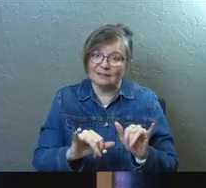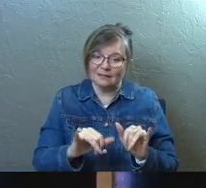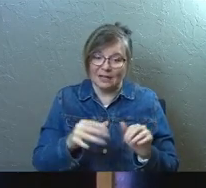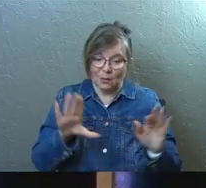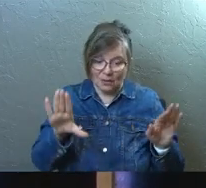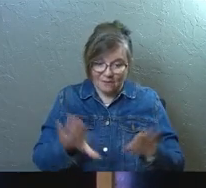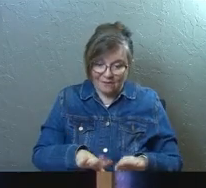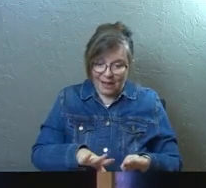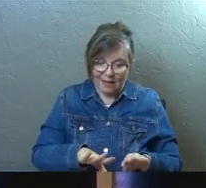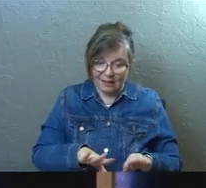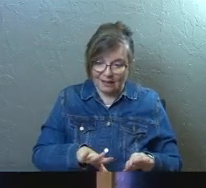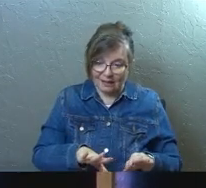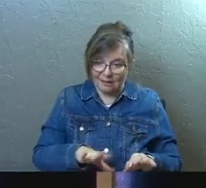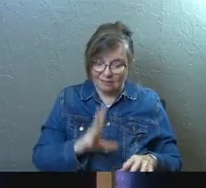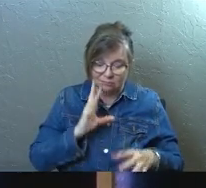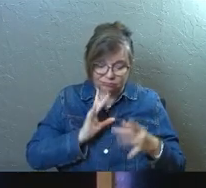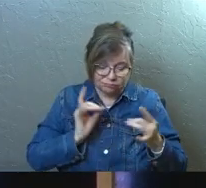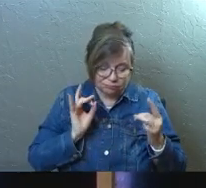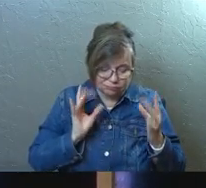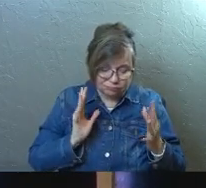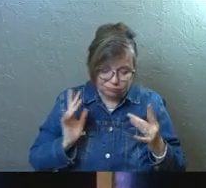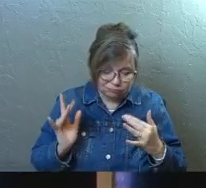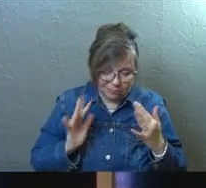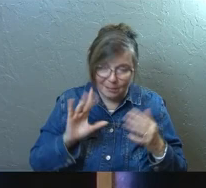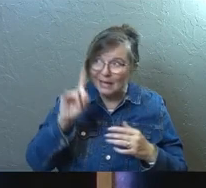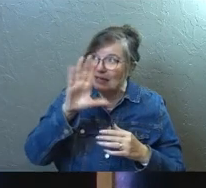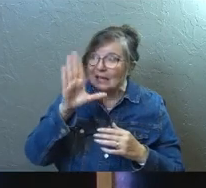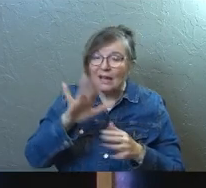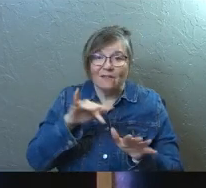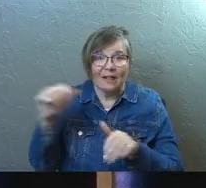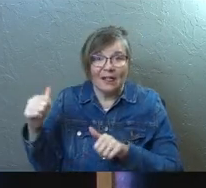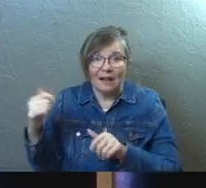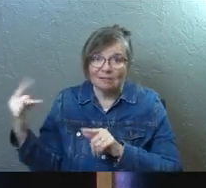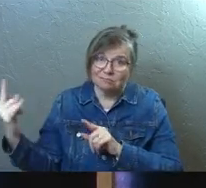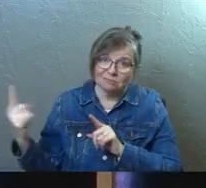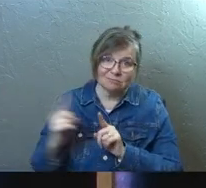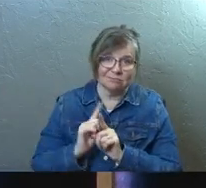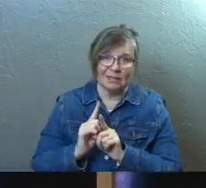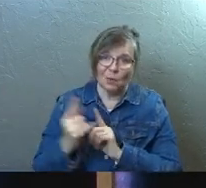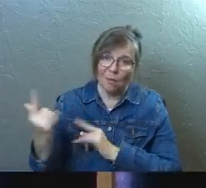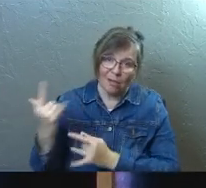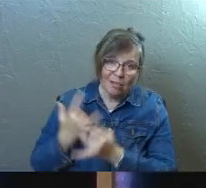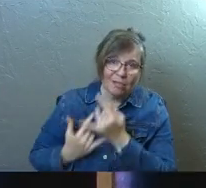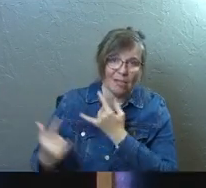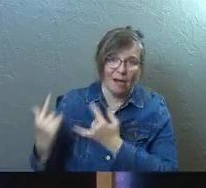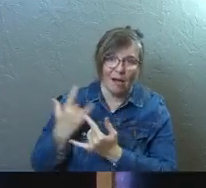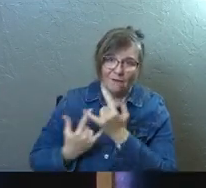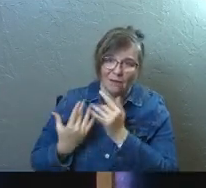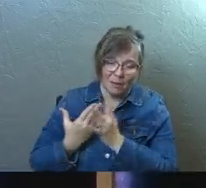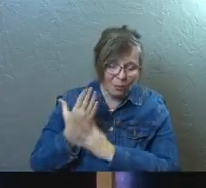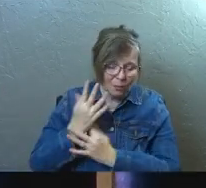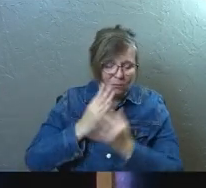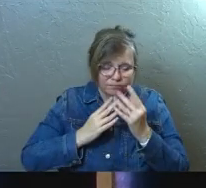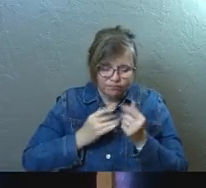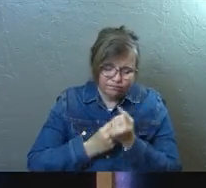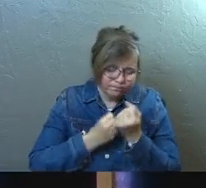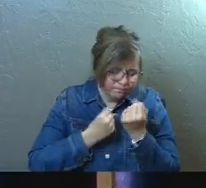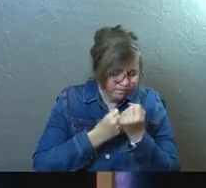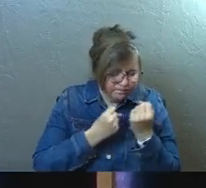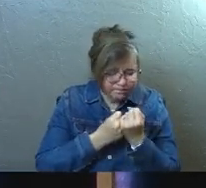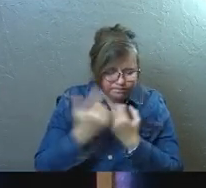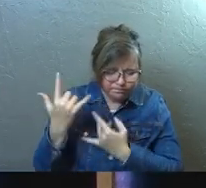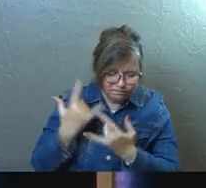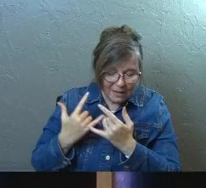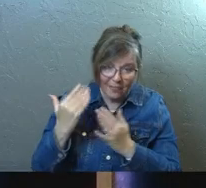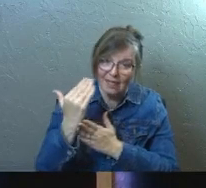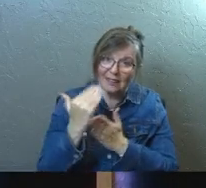This is the valley of the shadow of death. He never left me. He was loving me the whole way through.